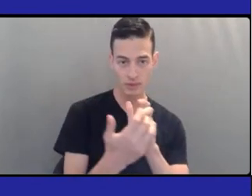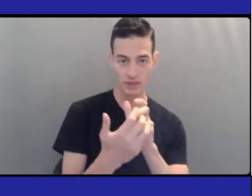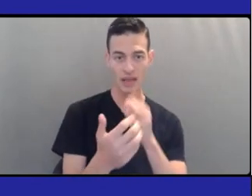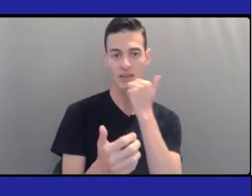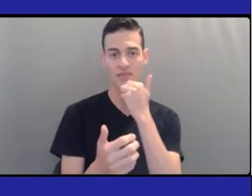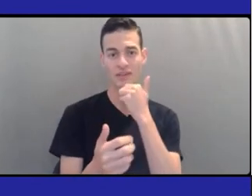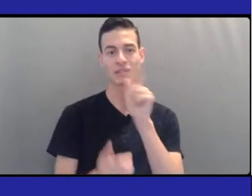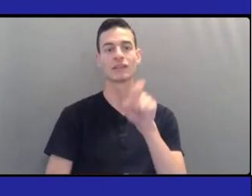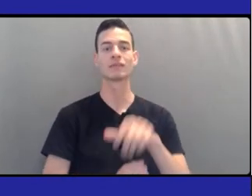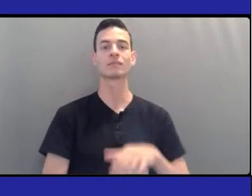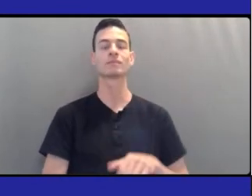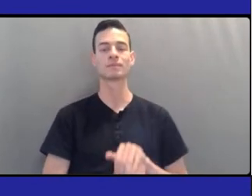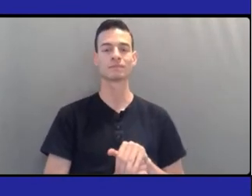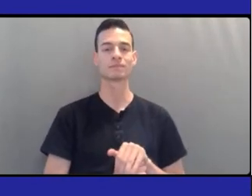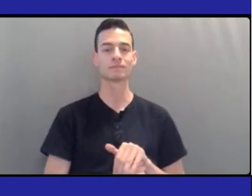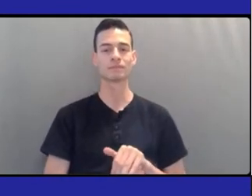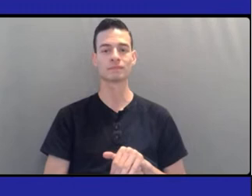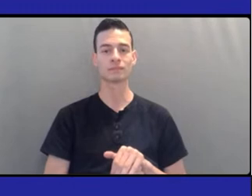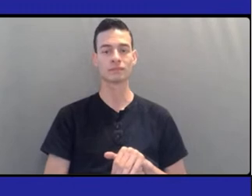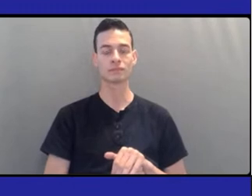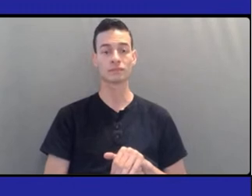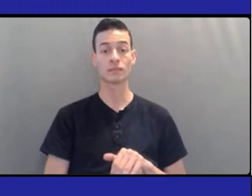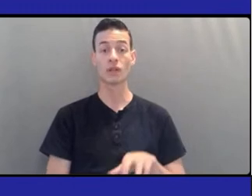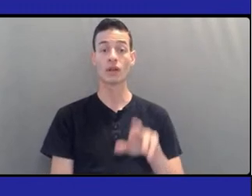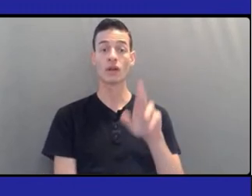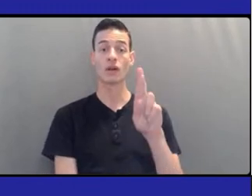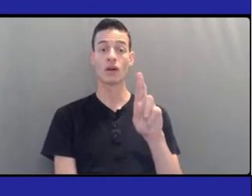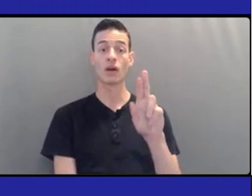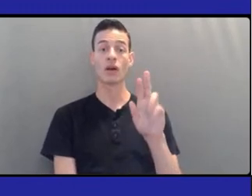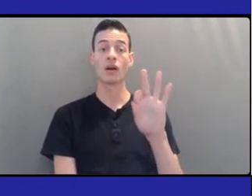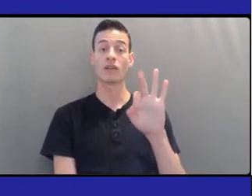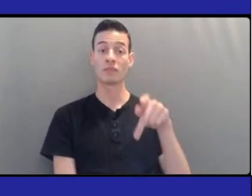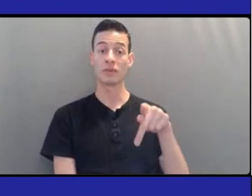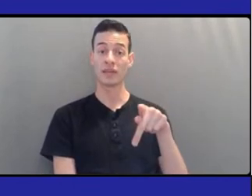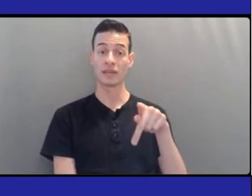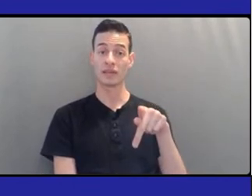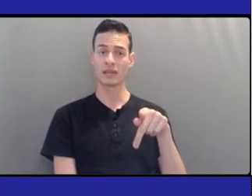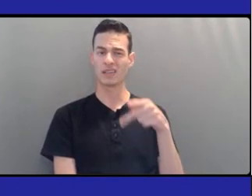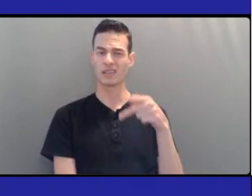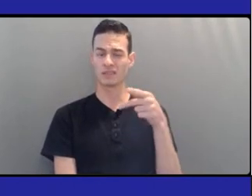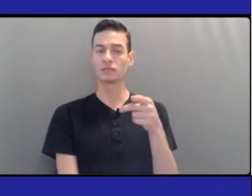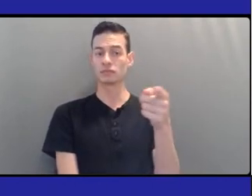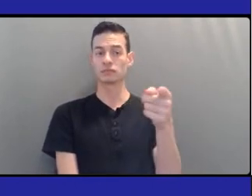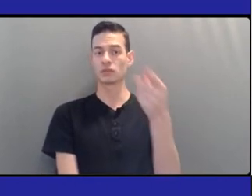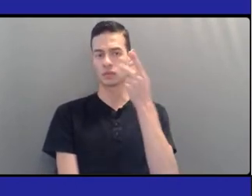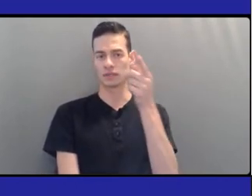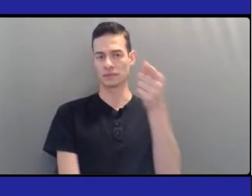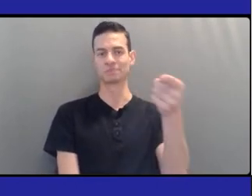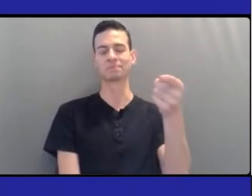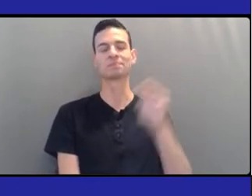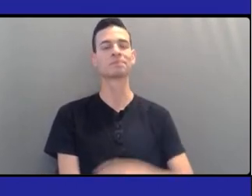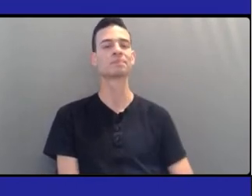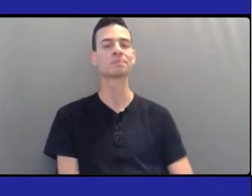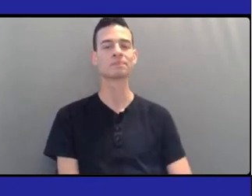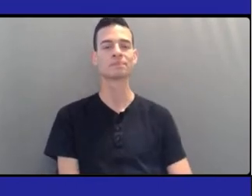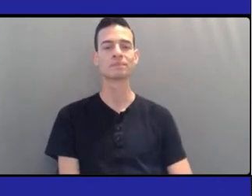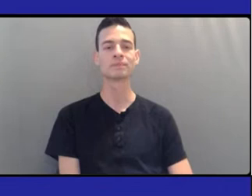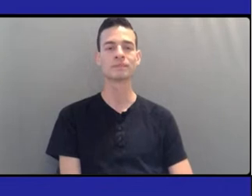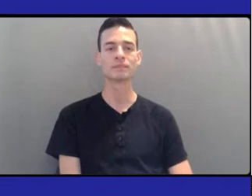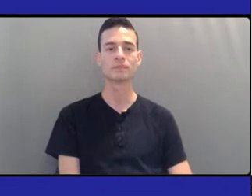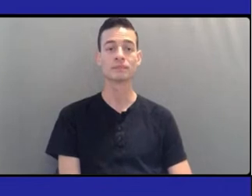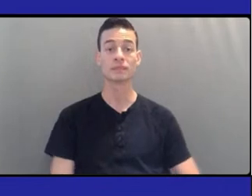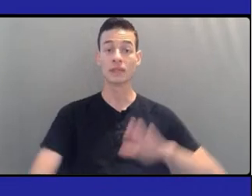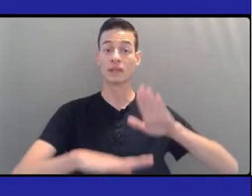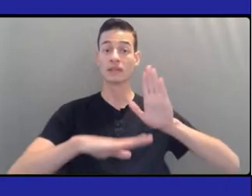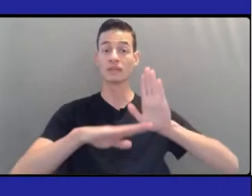We have the RFP criteria that you see on the next slide about our minimum criteria to engage